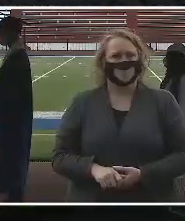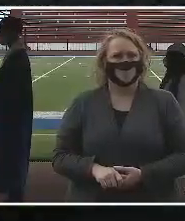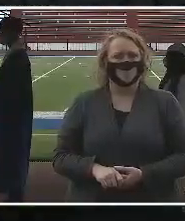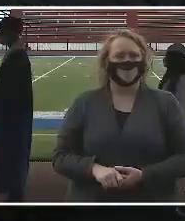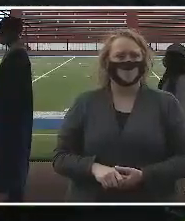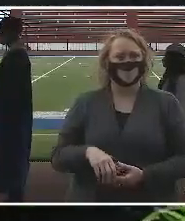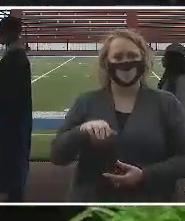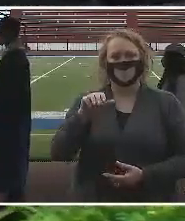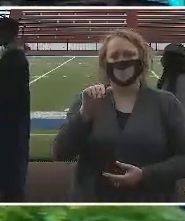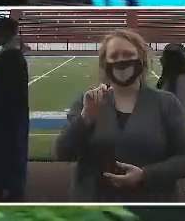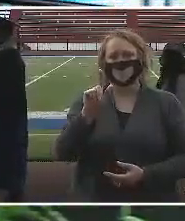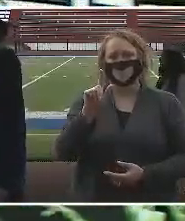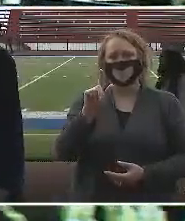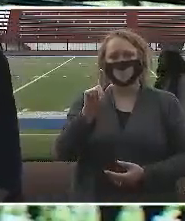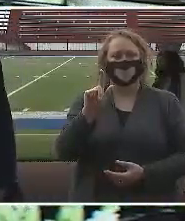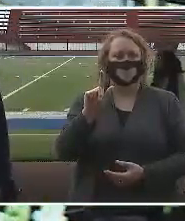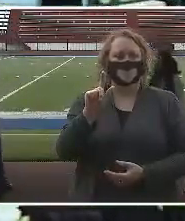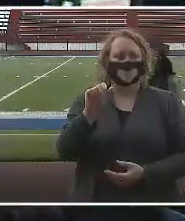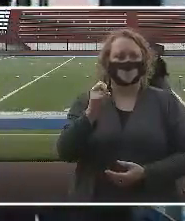Esli Nuno.